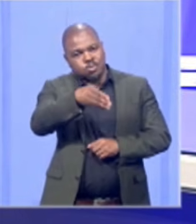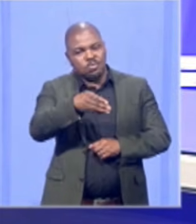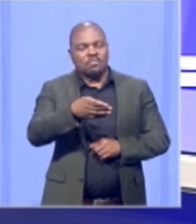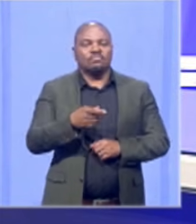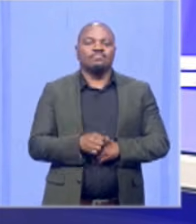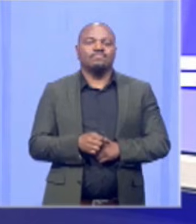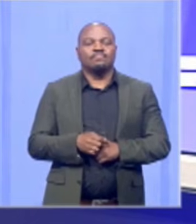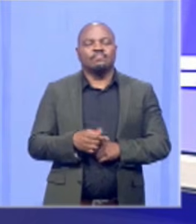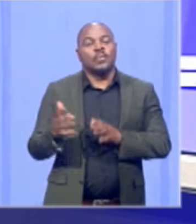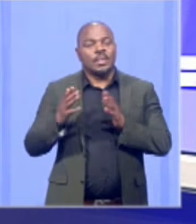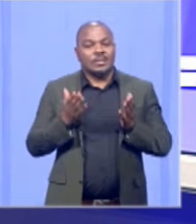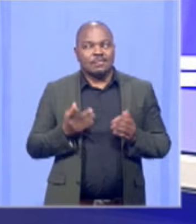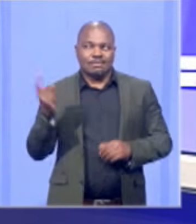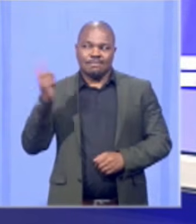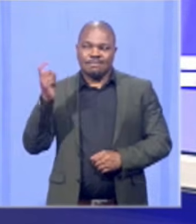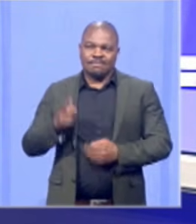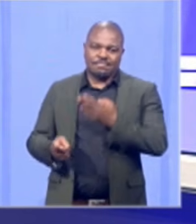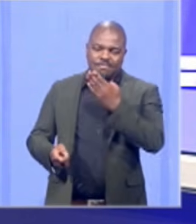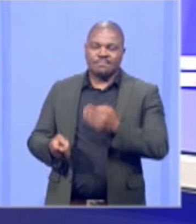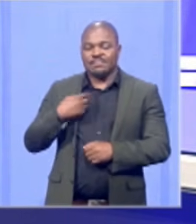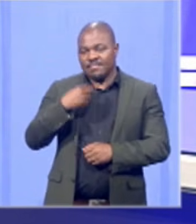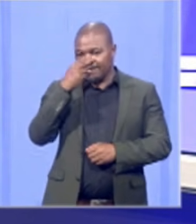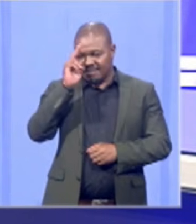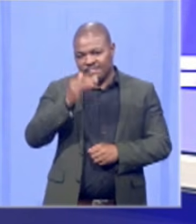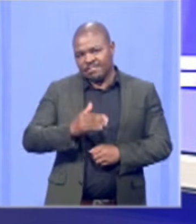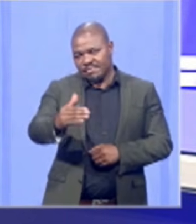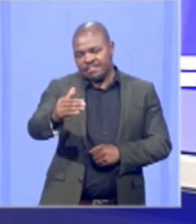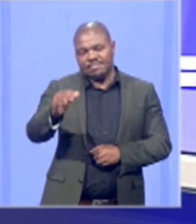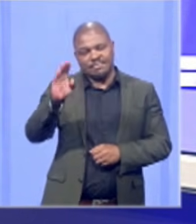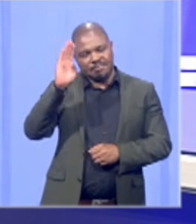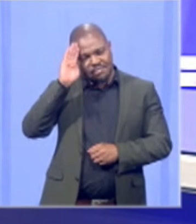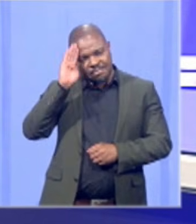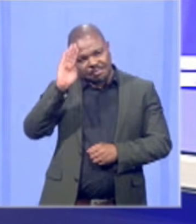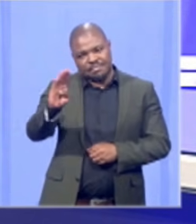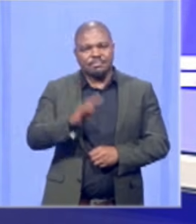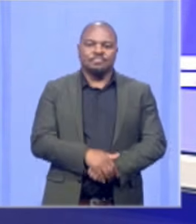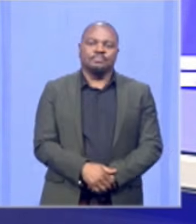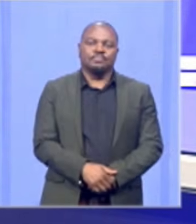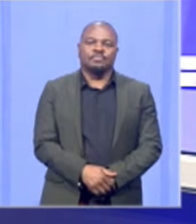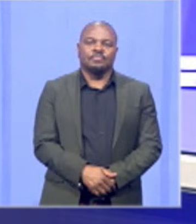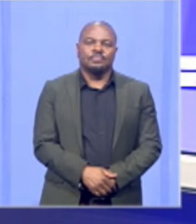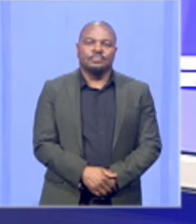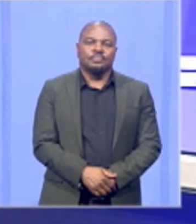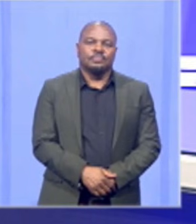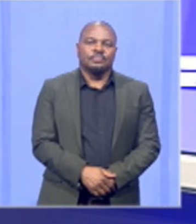a re go tlegelele ponelo pele ya maemo a bosa go fitlhana go e latelang wetso pula